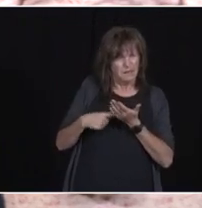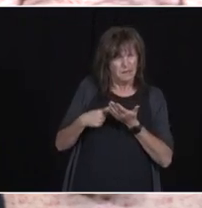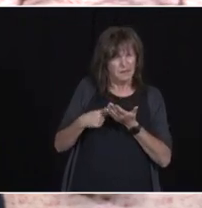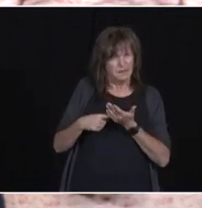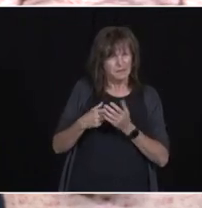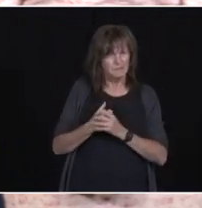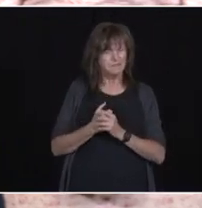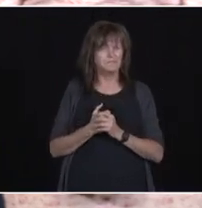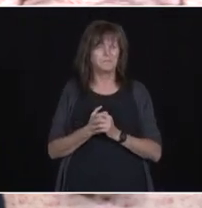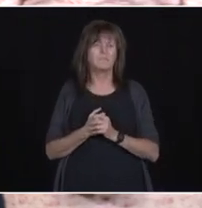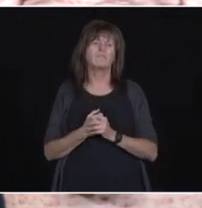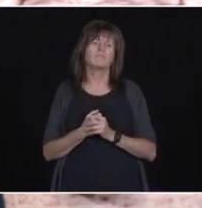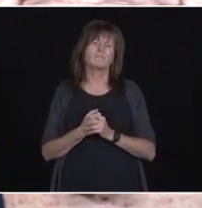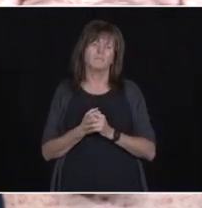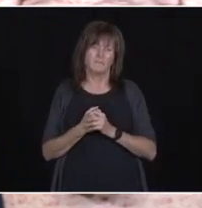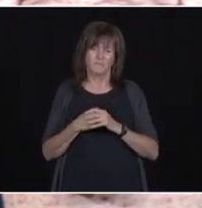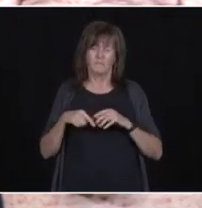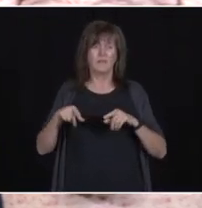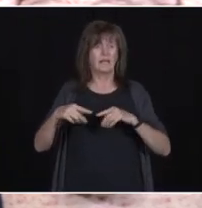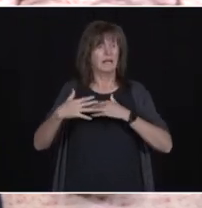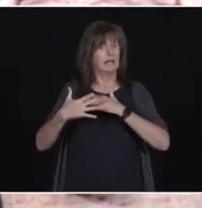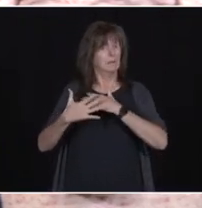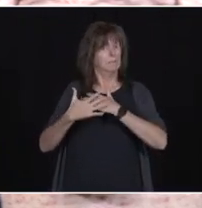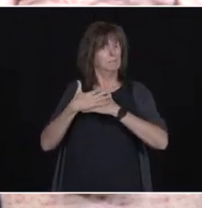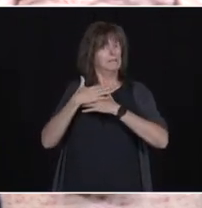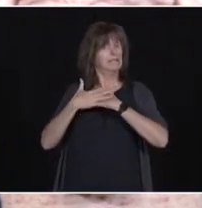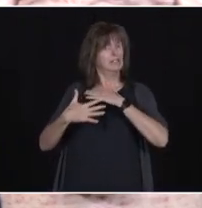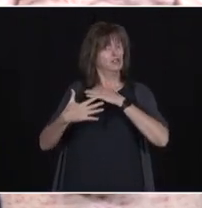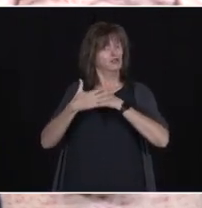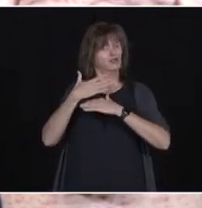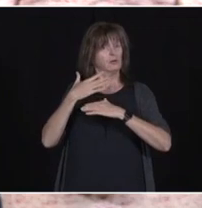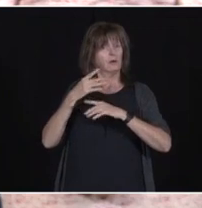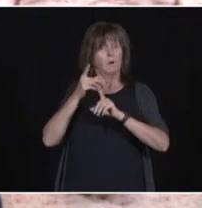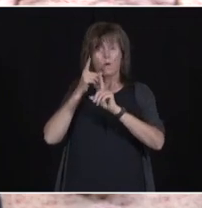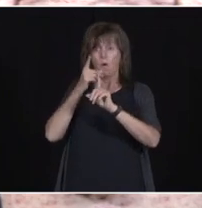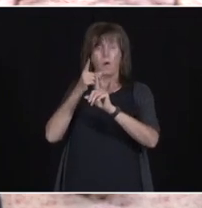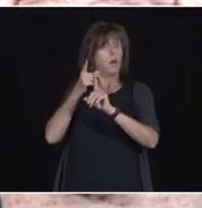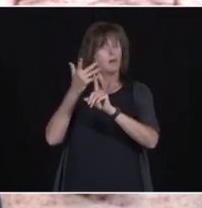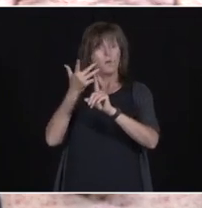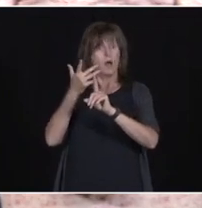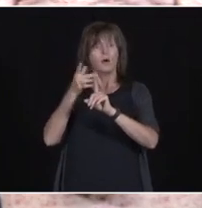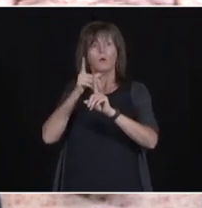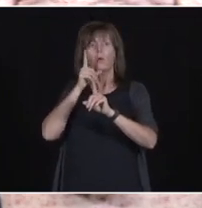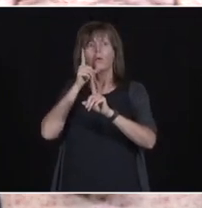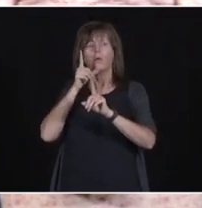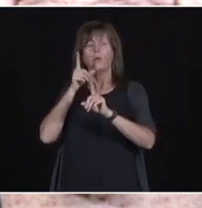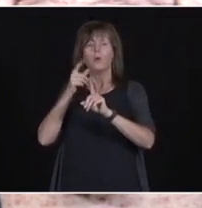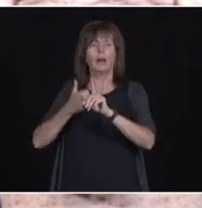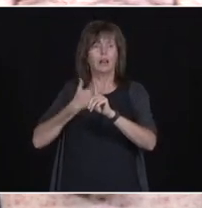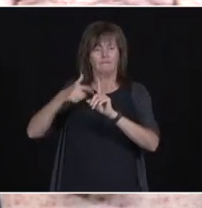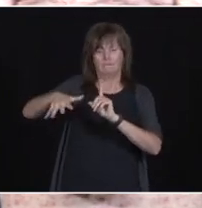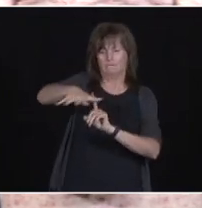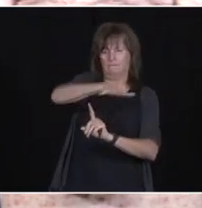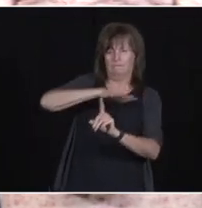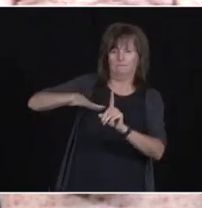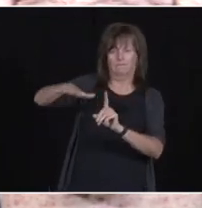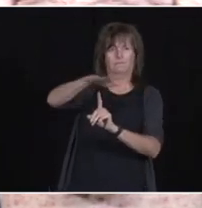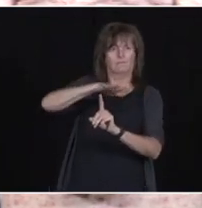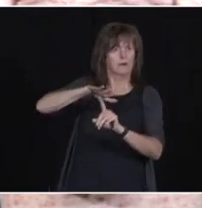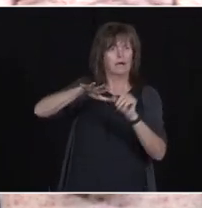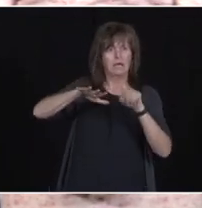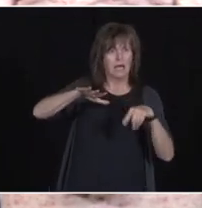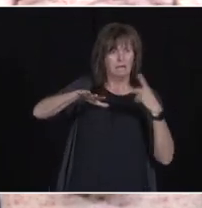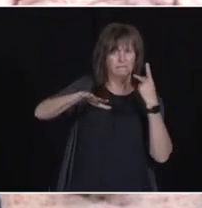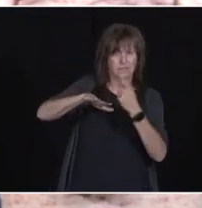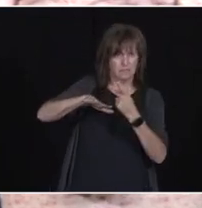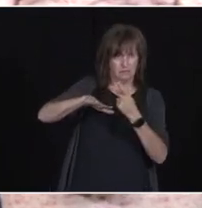they're public beaches. Is that an acceptable thing to see happening in Ontario, Premier? I don't think it's a fair thing. You know, we're all paying taxes.